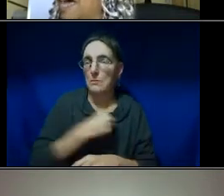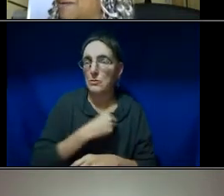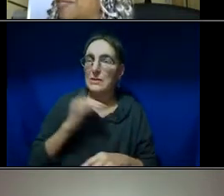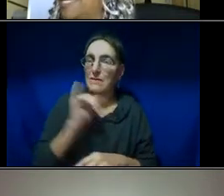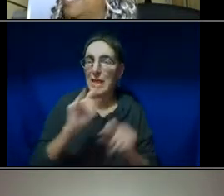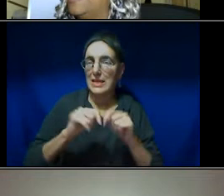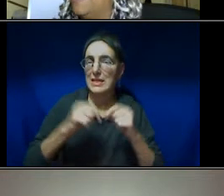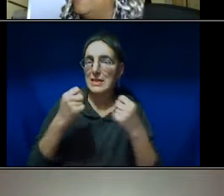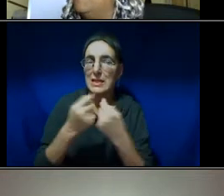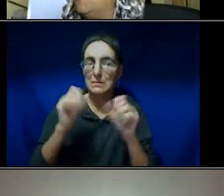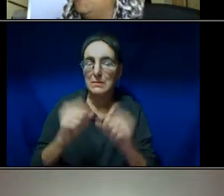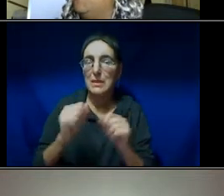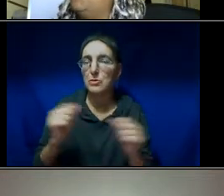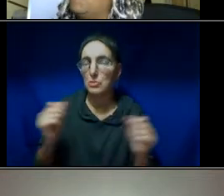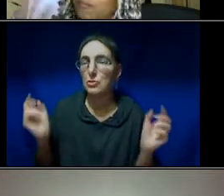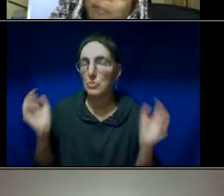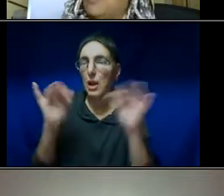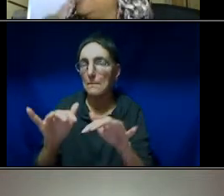to come.